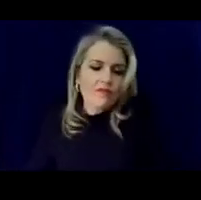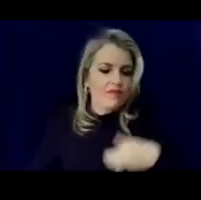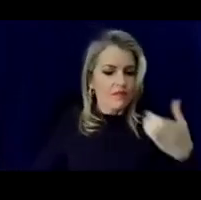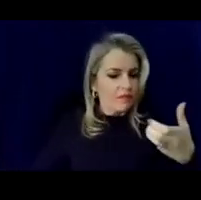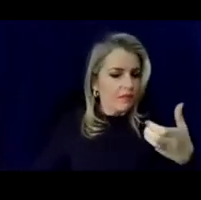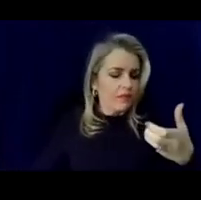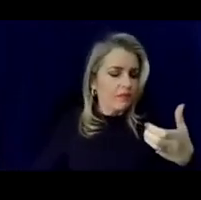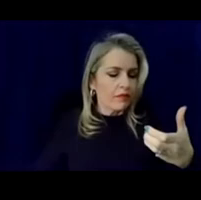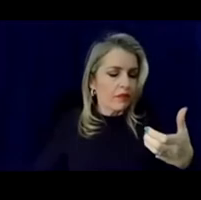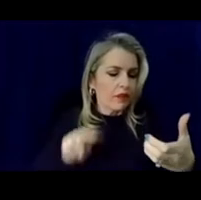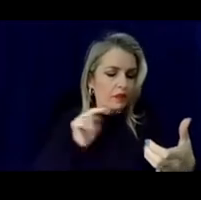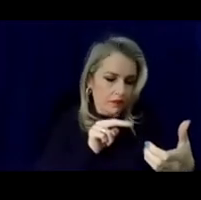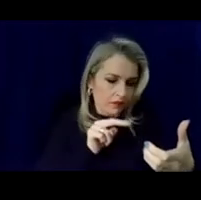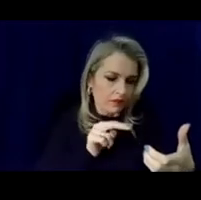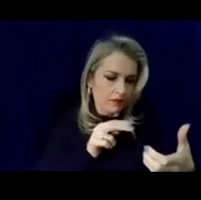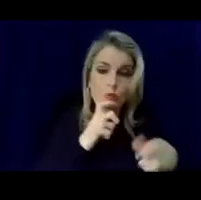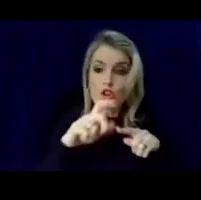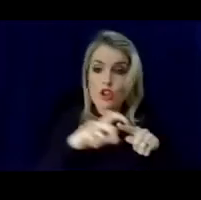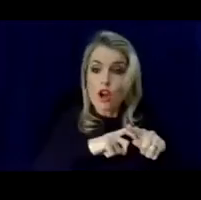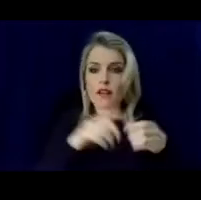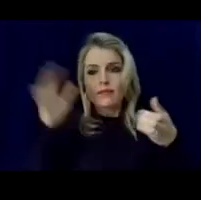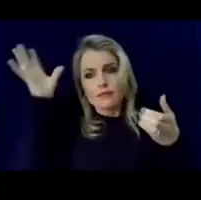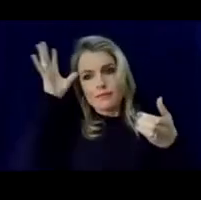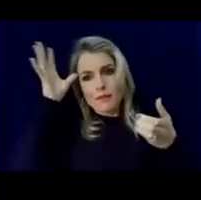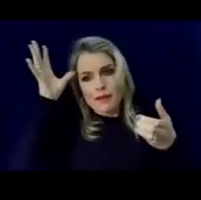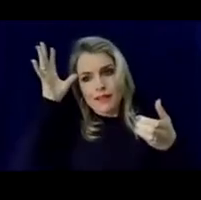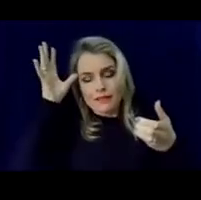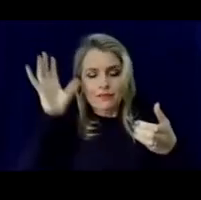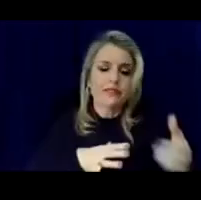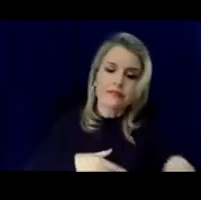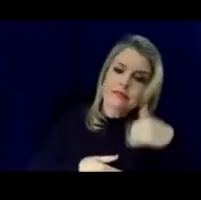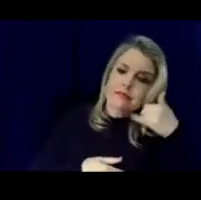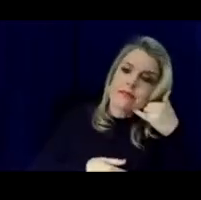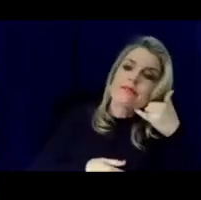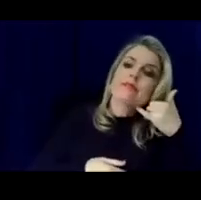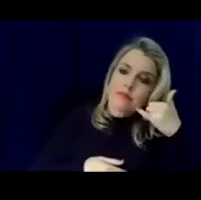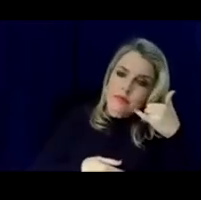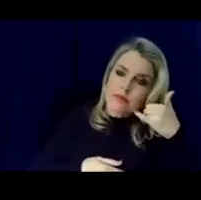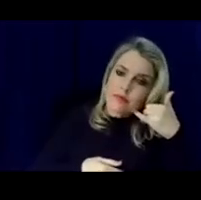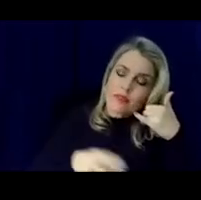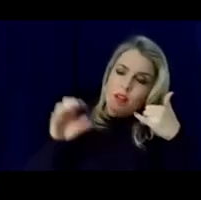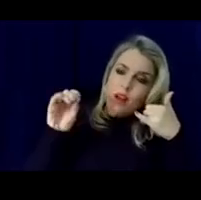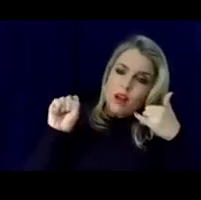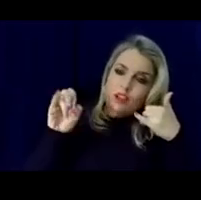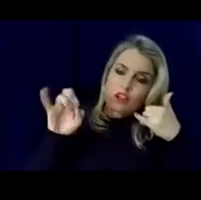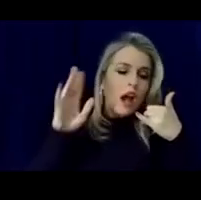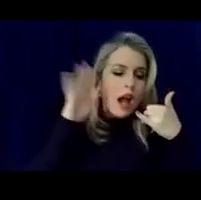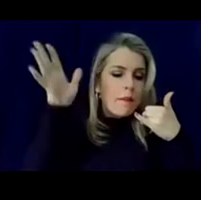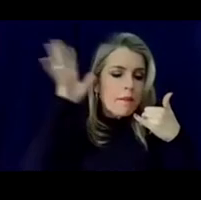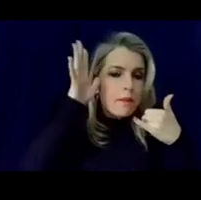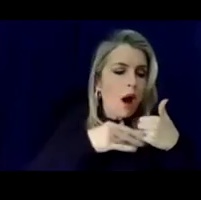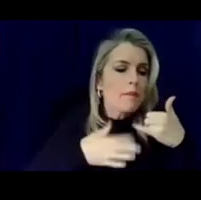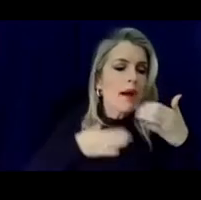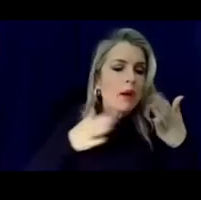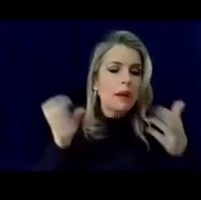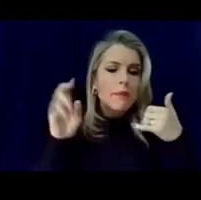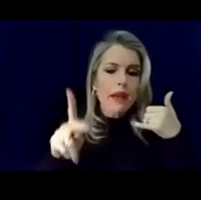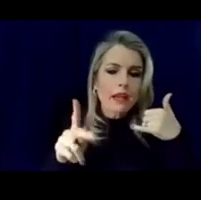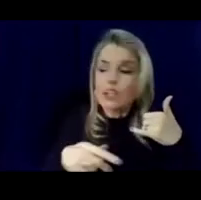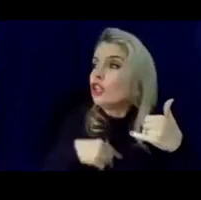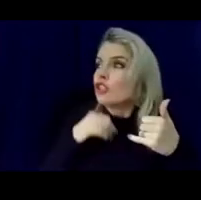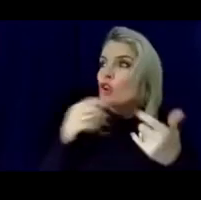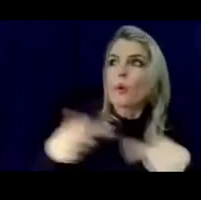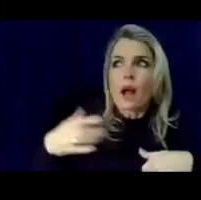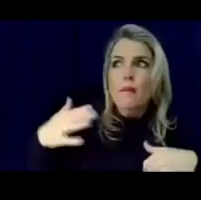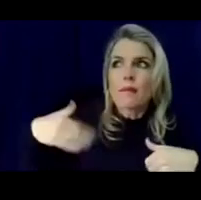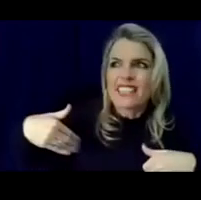at it. Incoming call. Papa. She picks up and greets Oscar. Hey, Papa, I'm on my way back. Well, don't come home